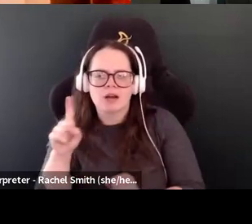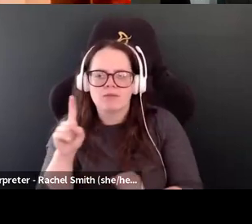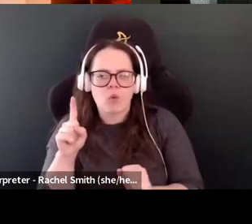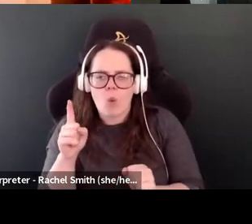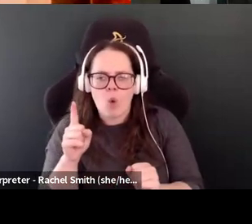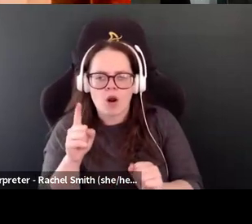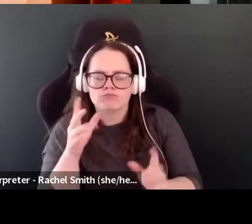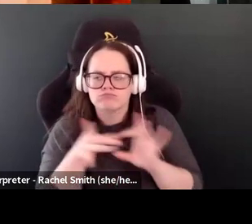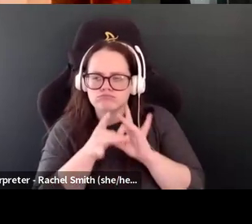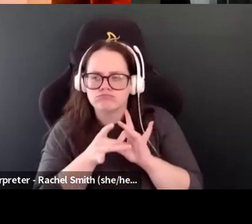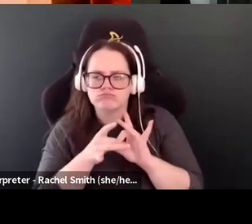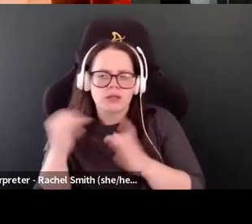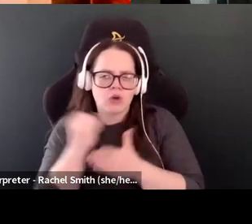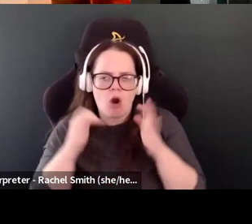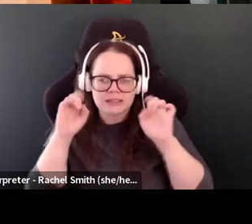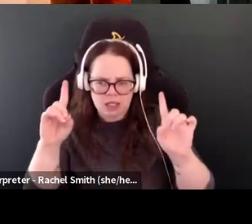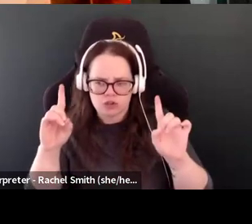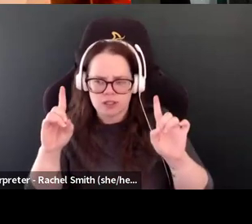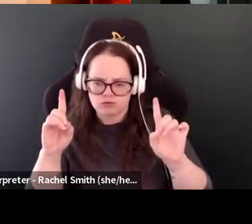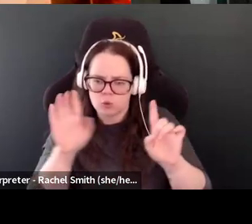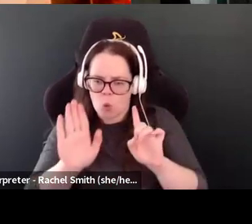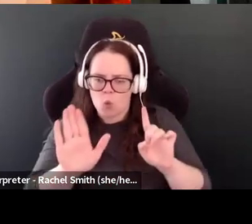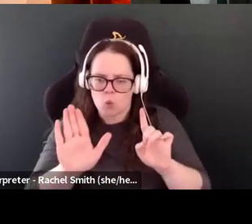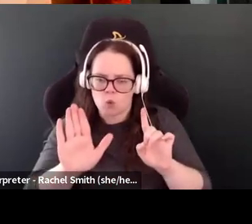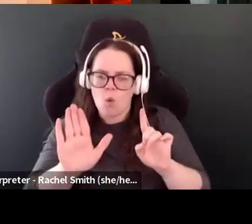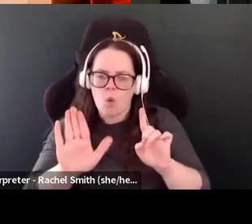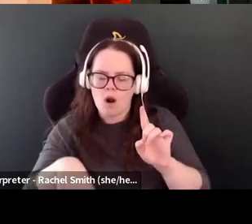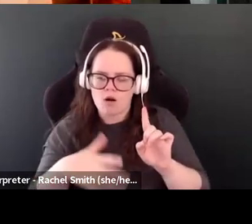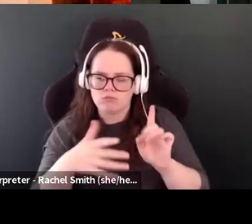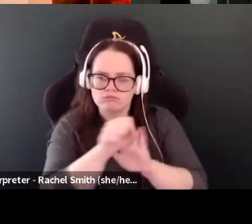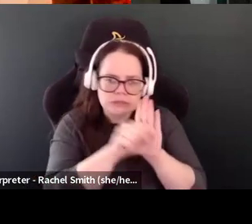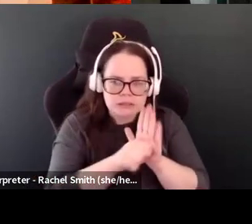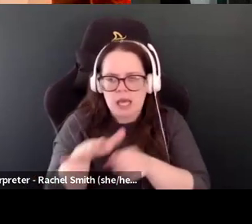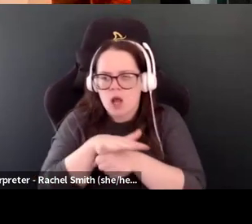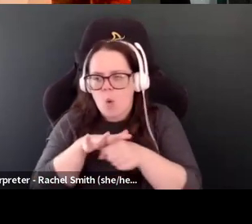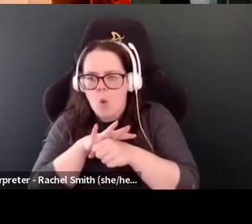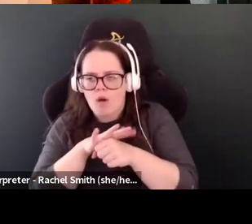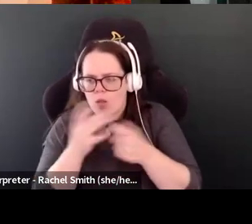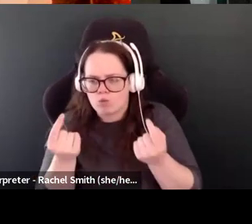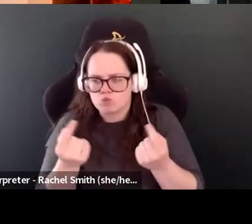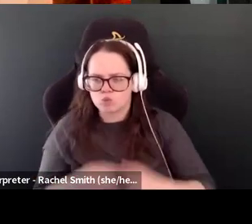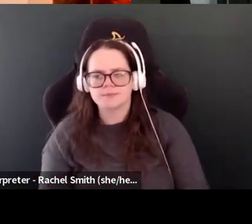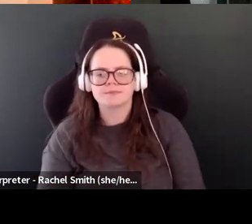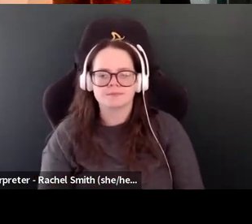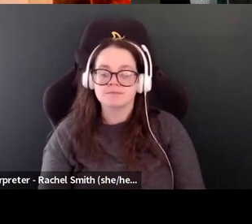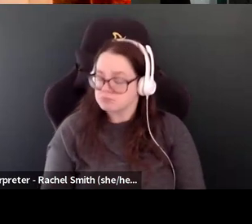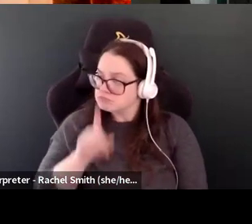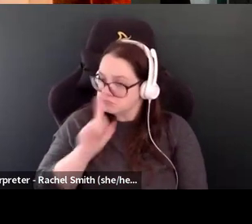pertains to arts education at the state and local levels? Yeah, so